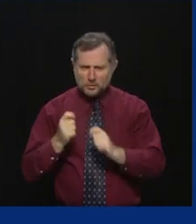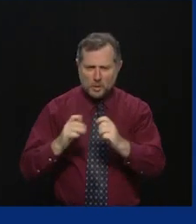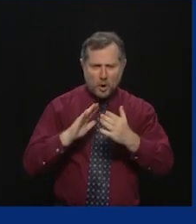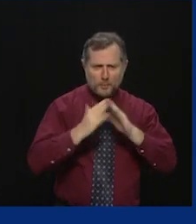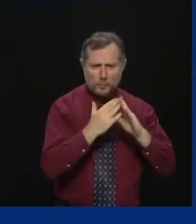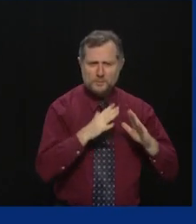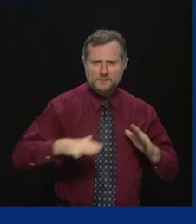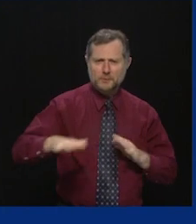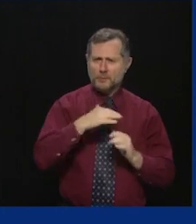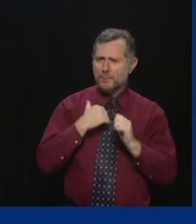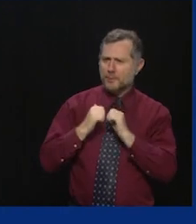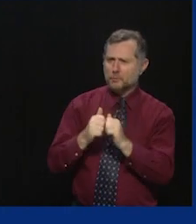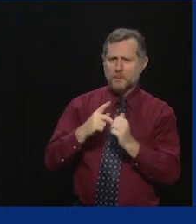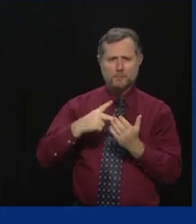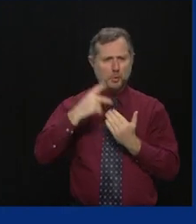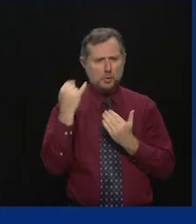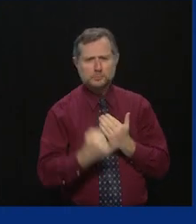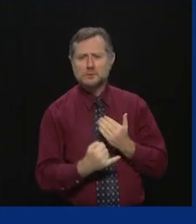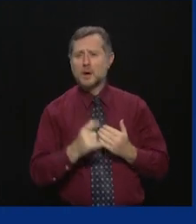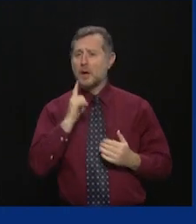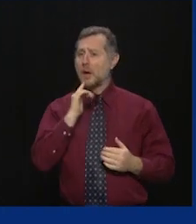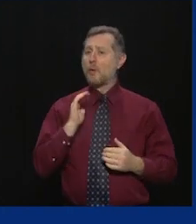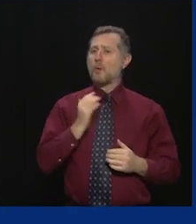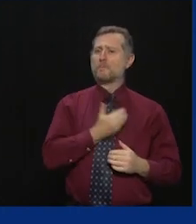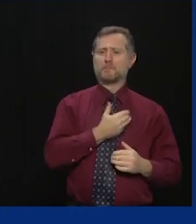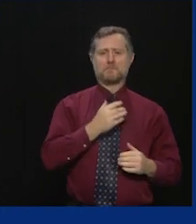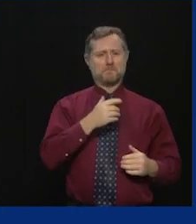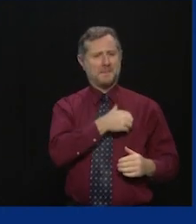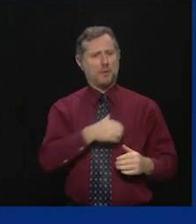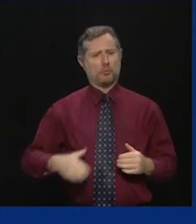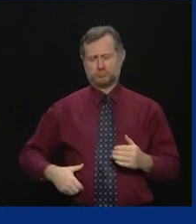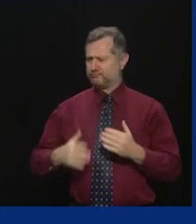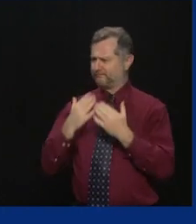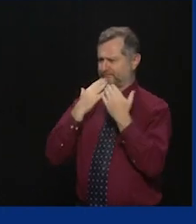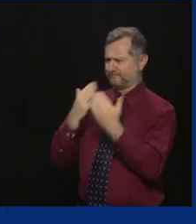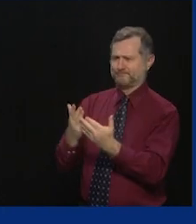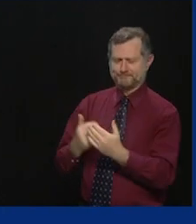to our mayor, lovely Warren, thank you for your leadership in this community as well.